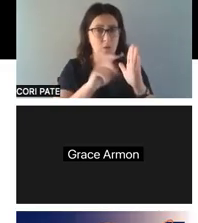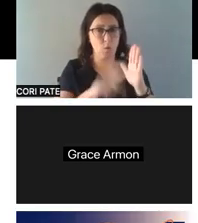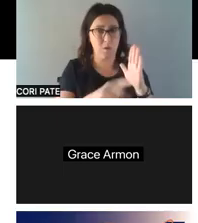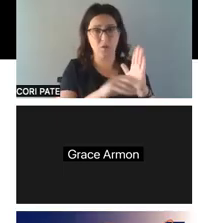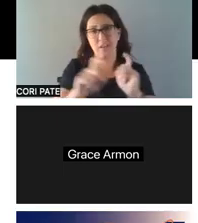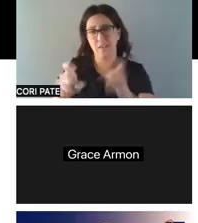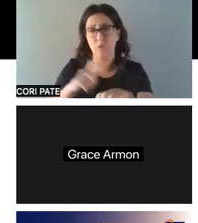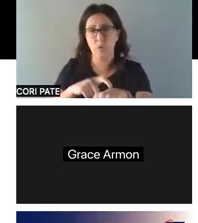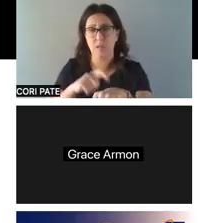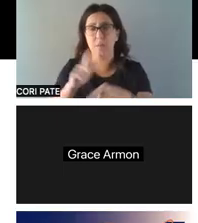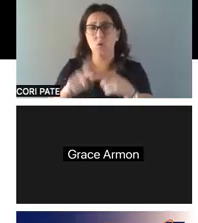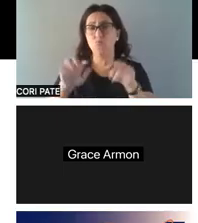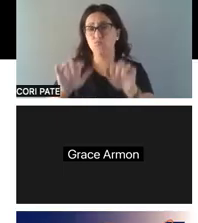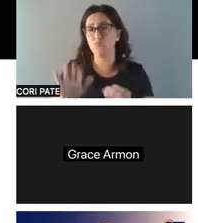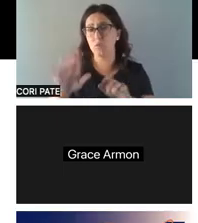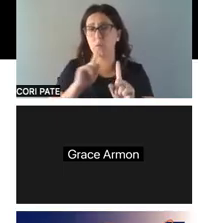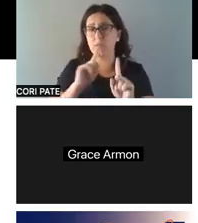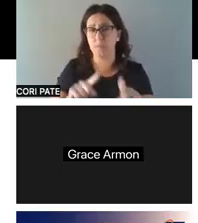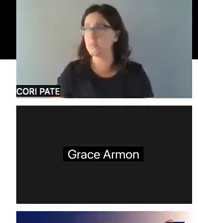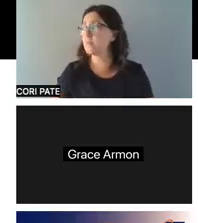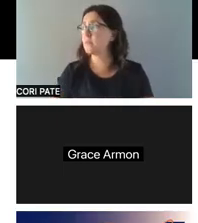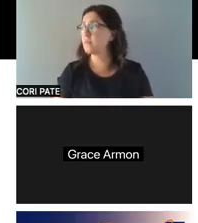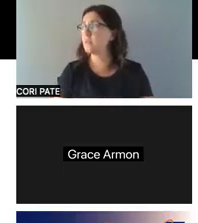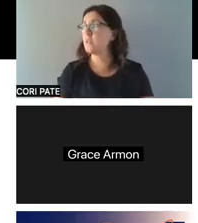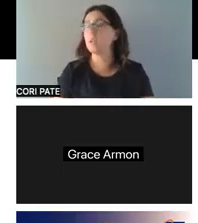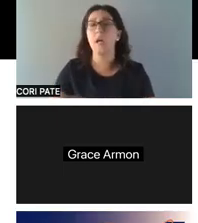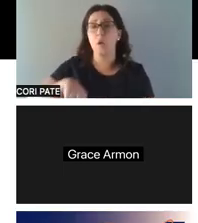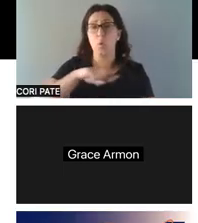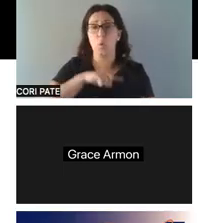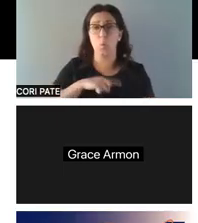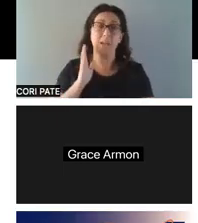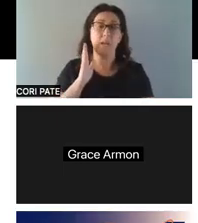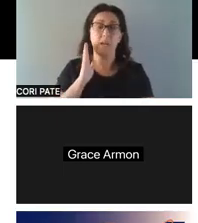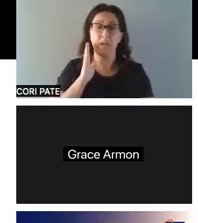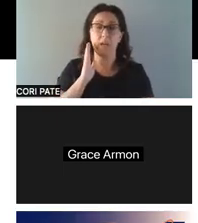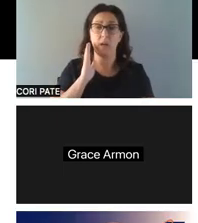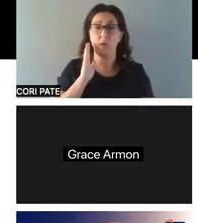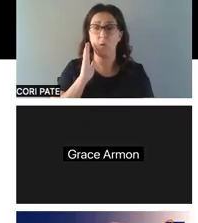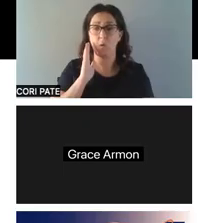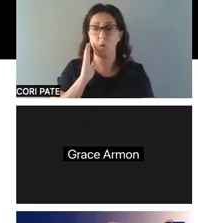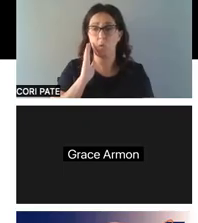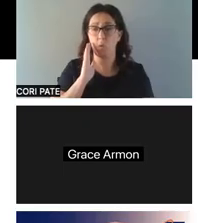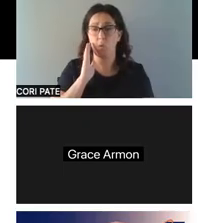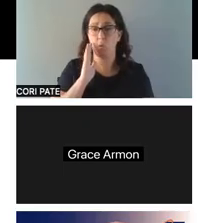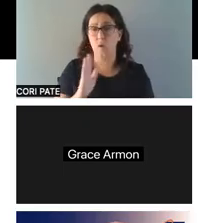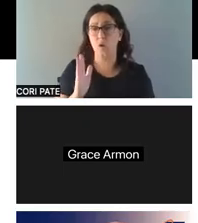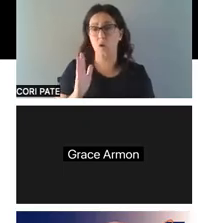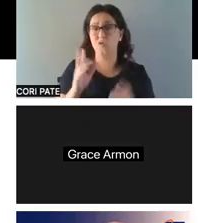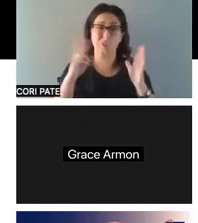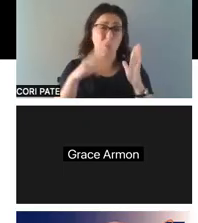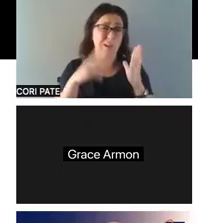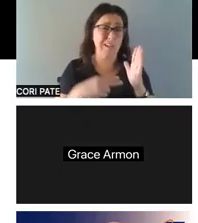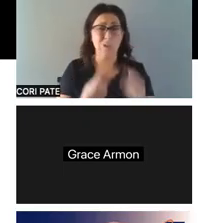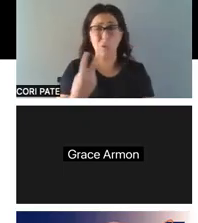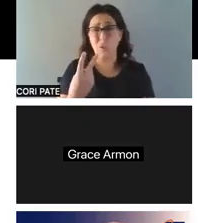time to put in your response. And we will read just random 2 to 4 answers for